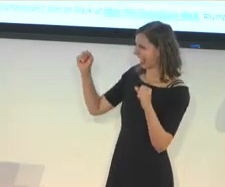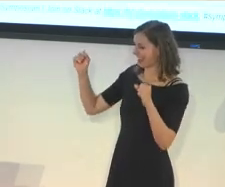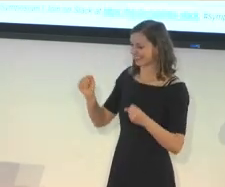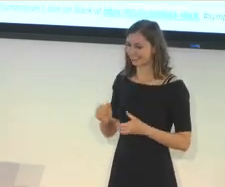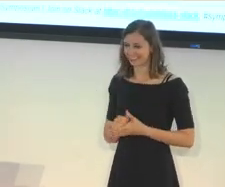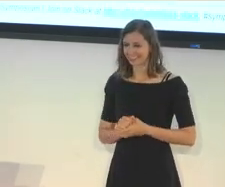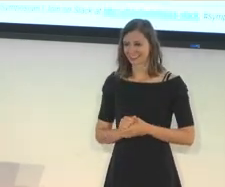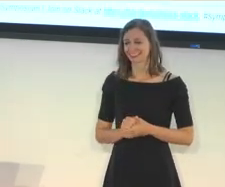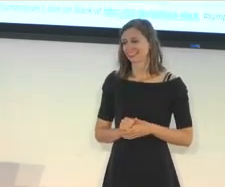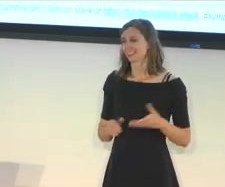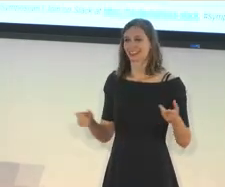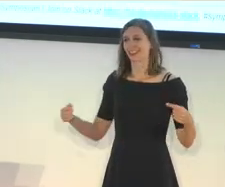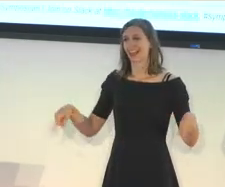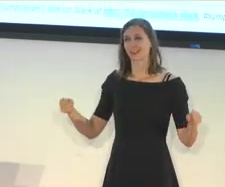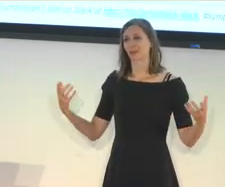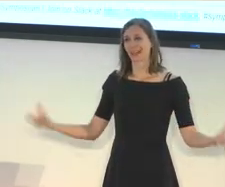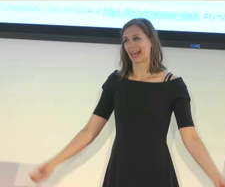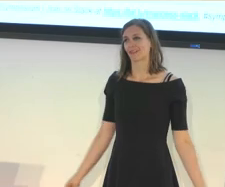They just want to get out of here, Dylan.